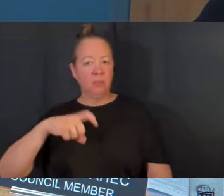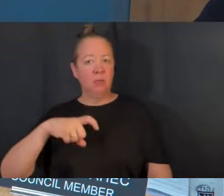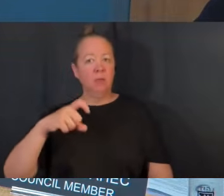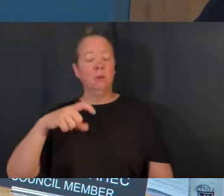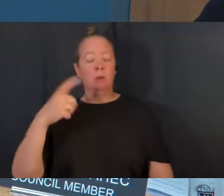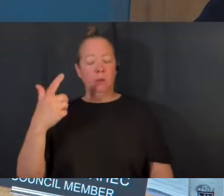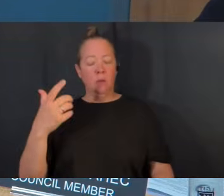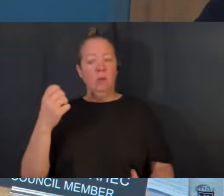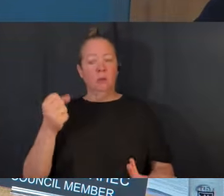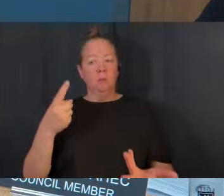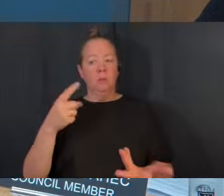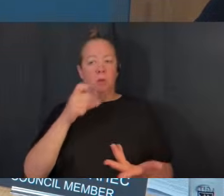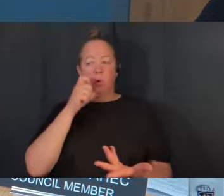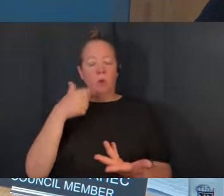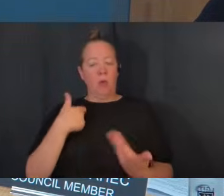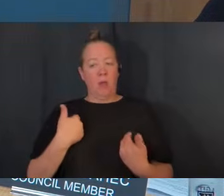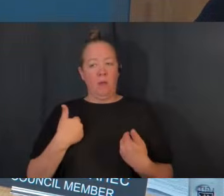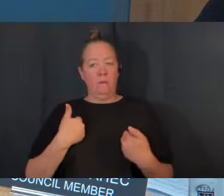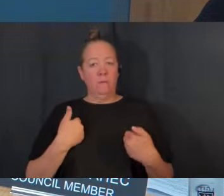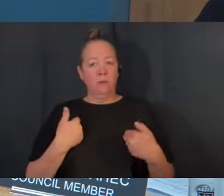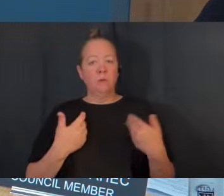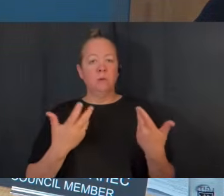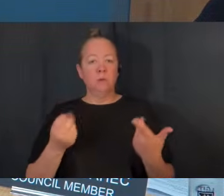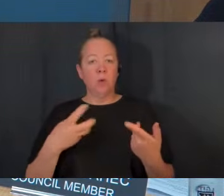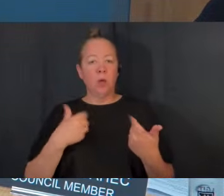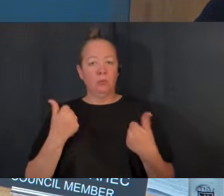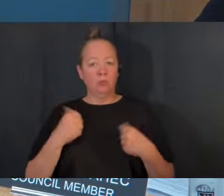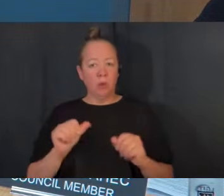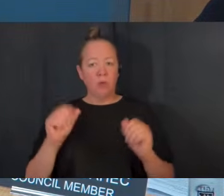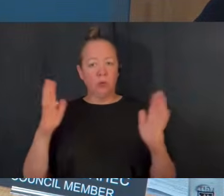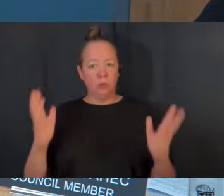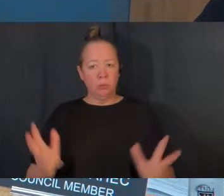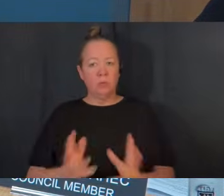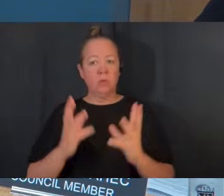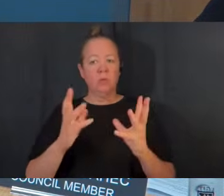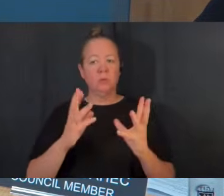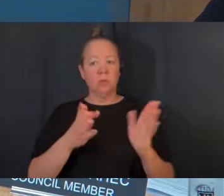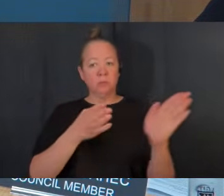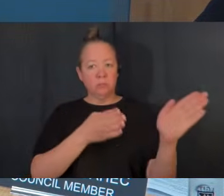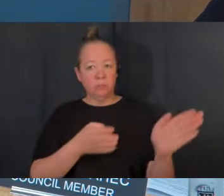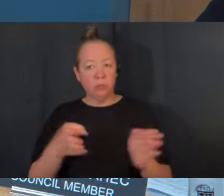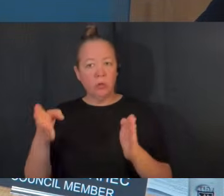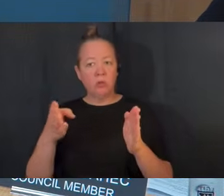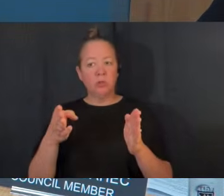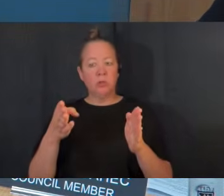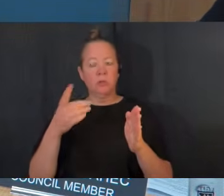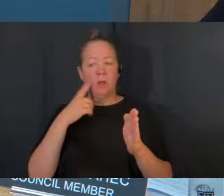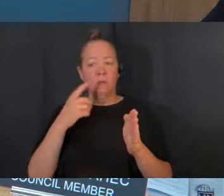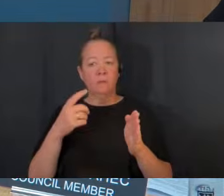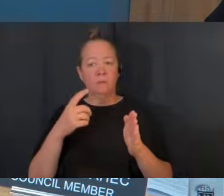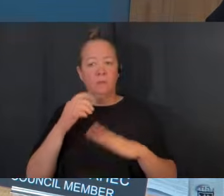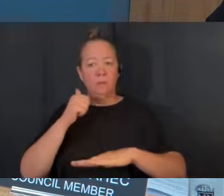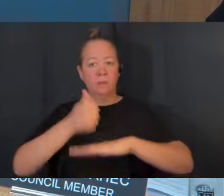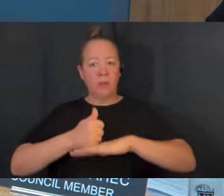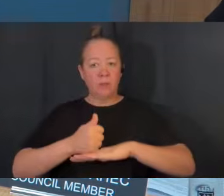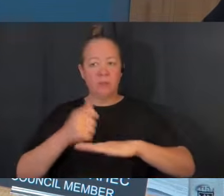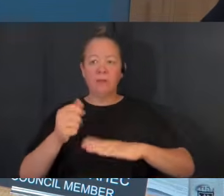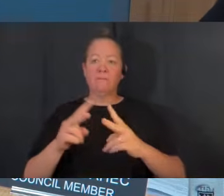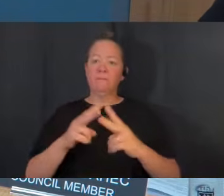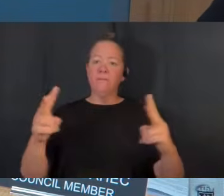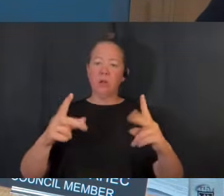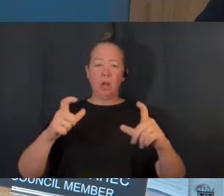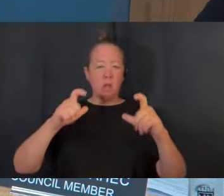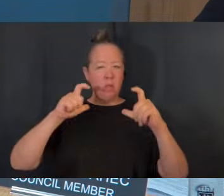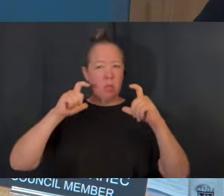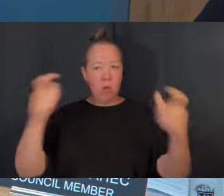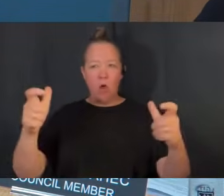encourage the direction of placement. This is obviously a very large building. It is 180,000